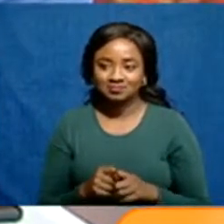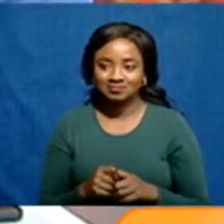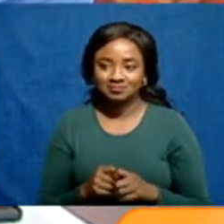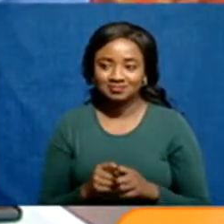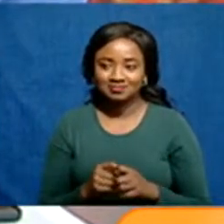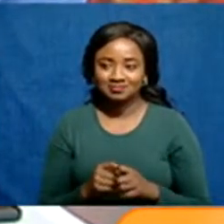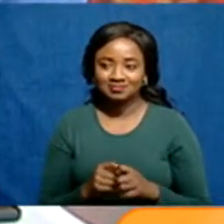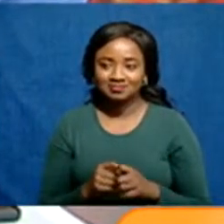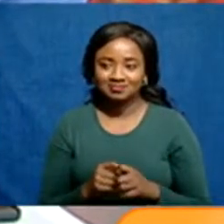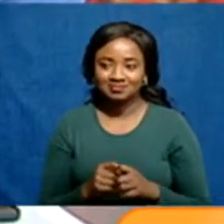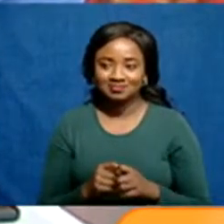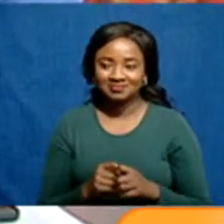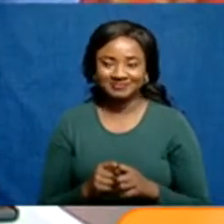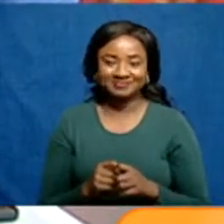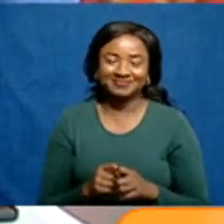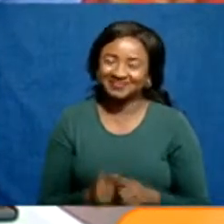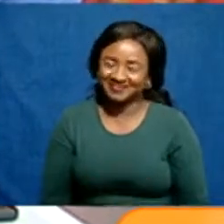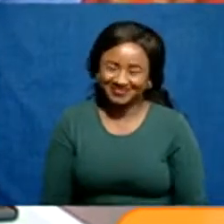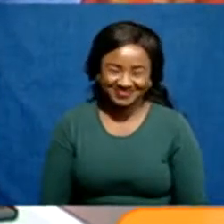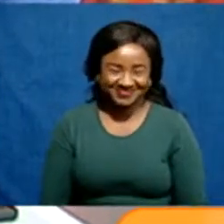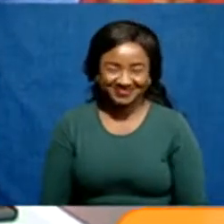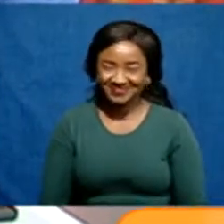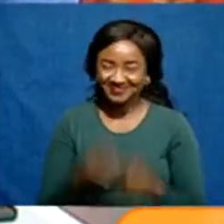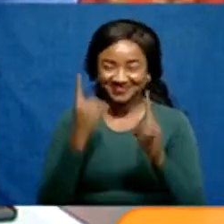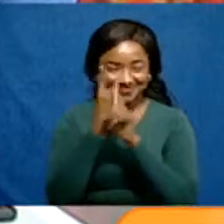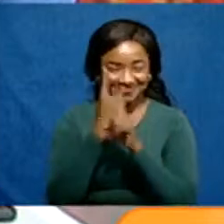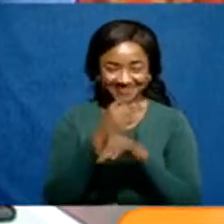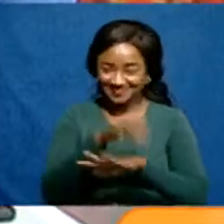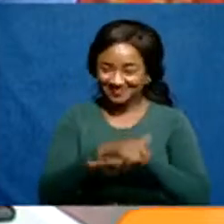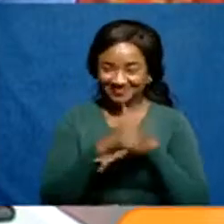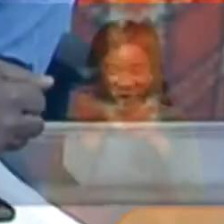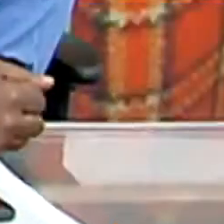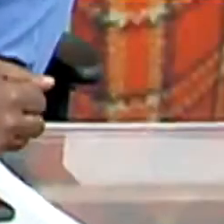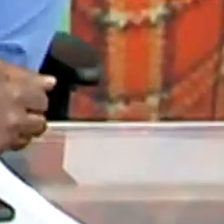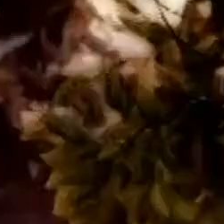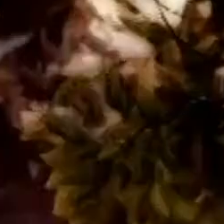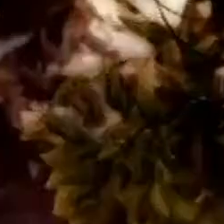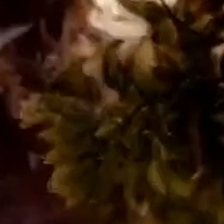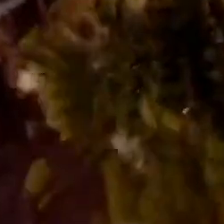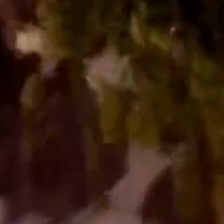English, Kenyan English, are the latest to meet the weatherman. Listen, take a listen.